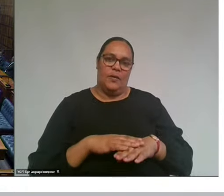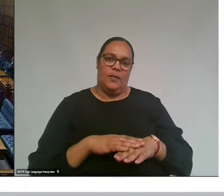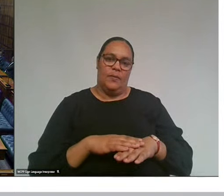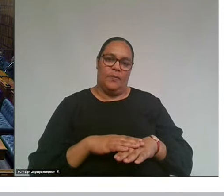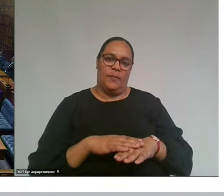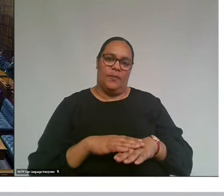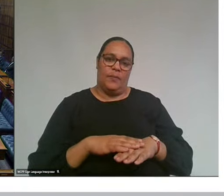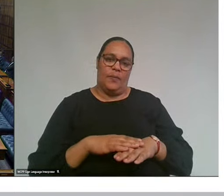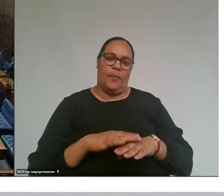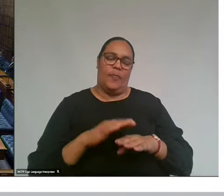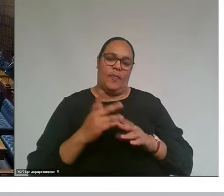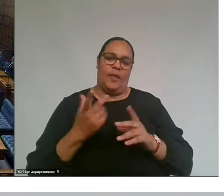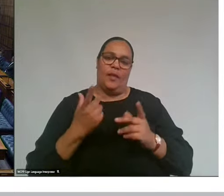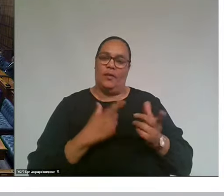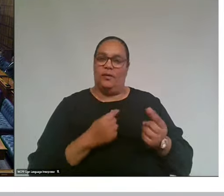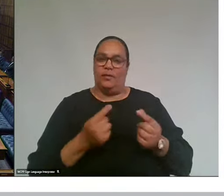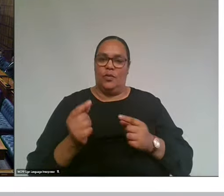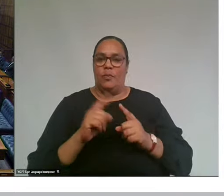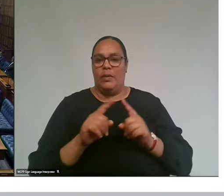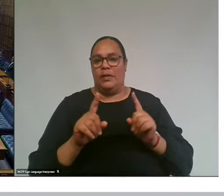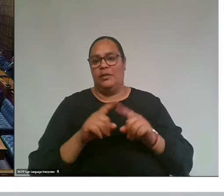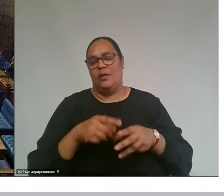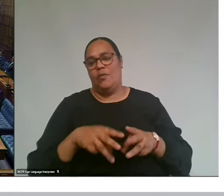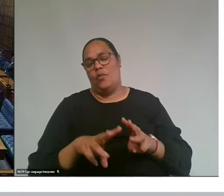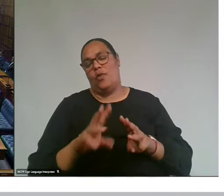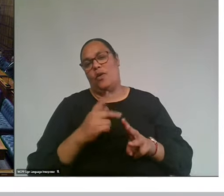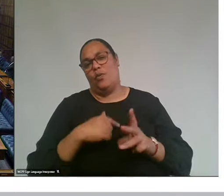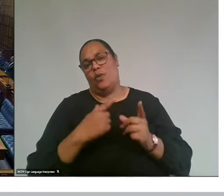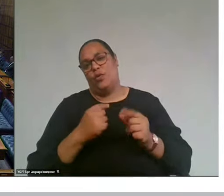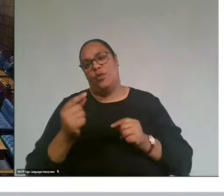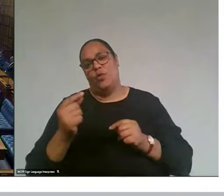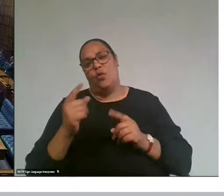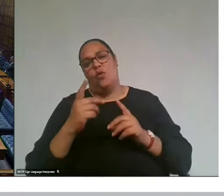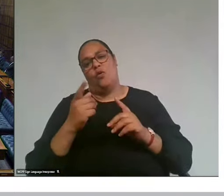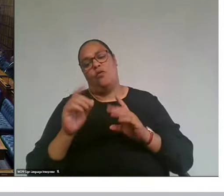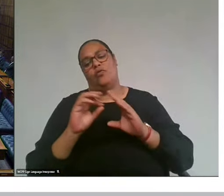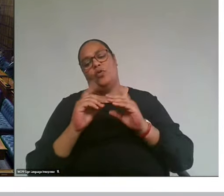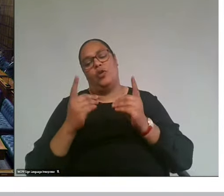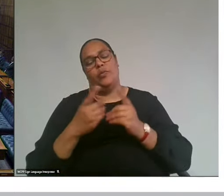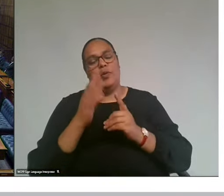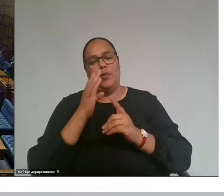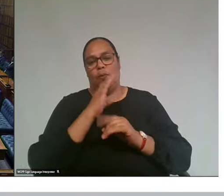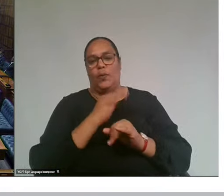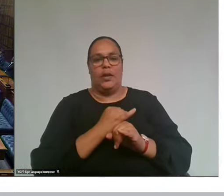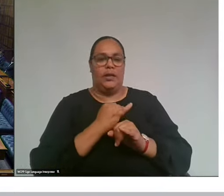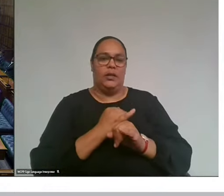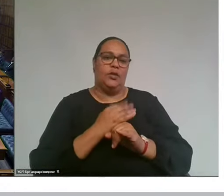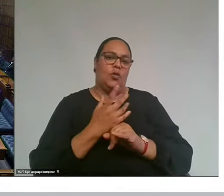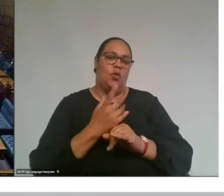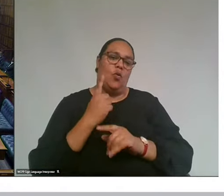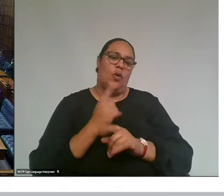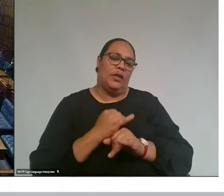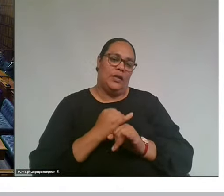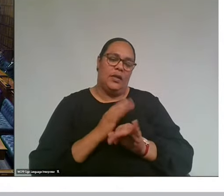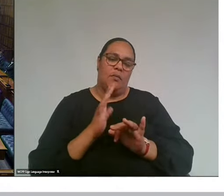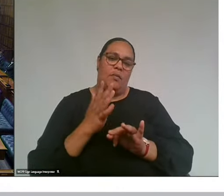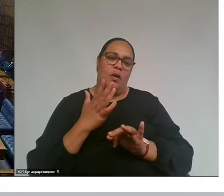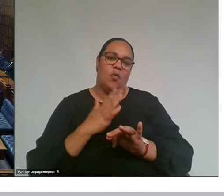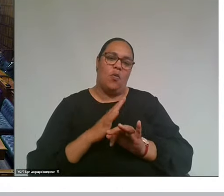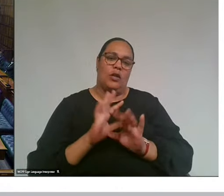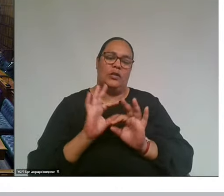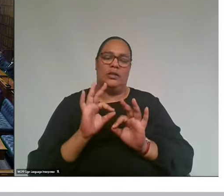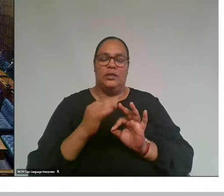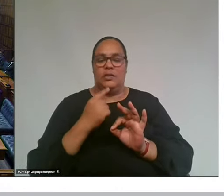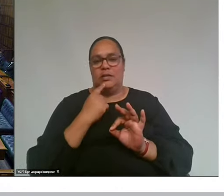three entities uh the same way that we do of a department with no entity or with one entity so I just want to raise